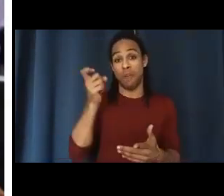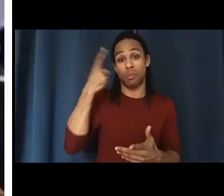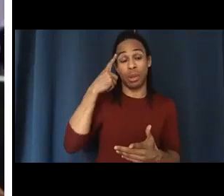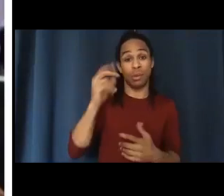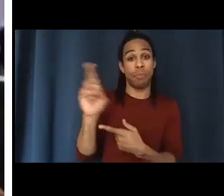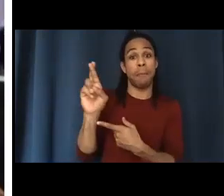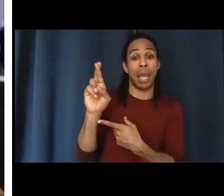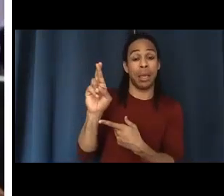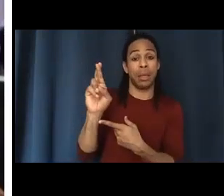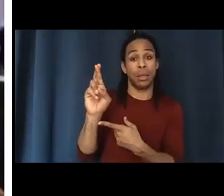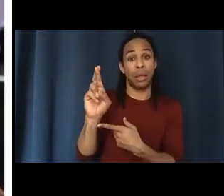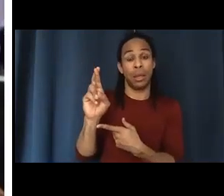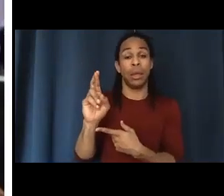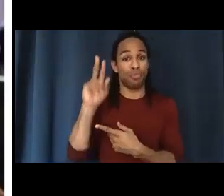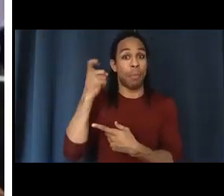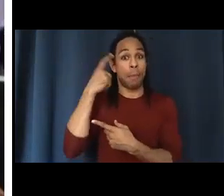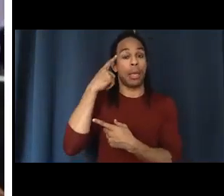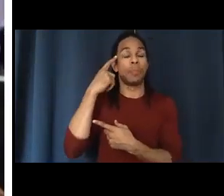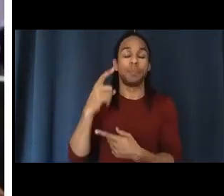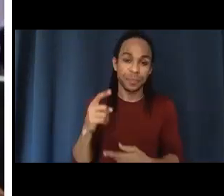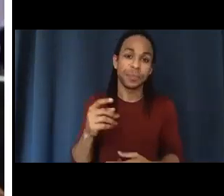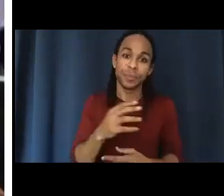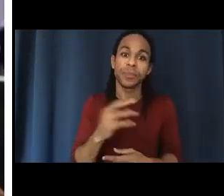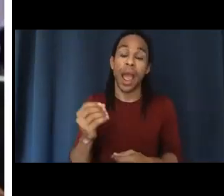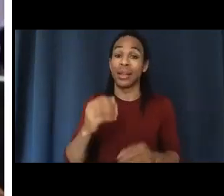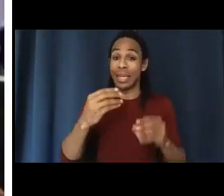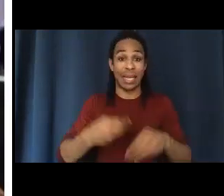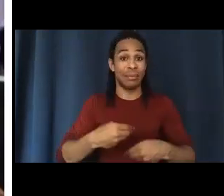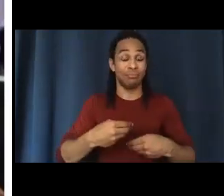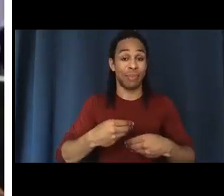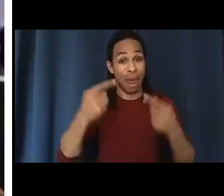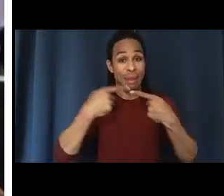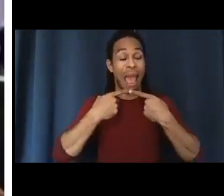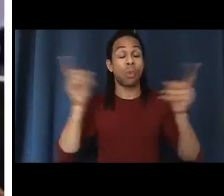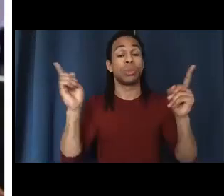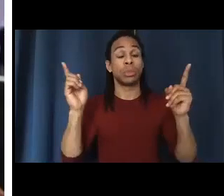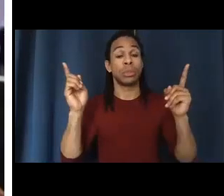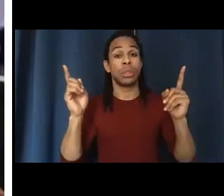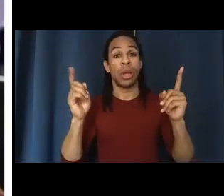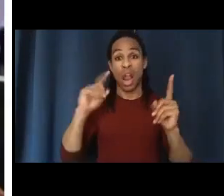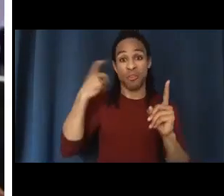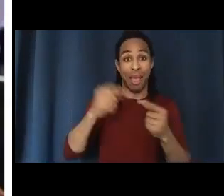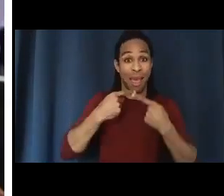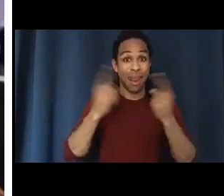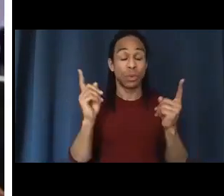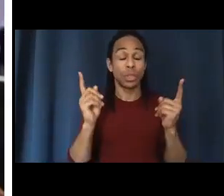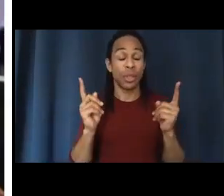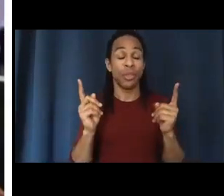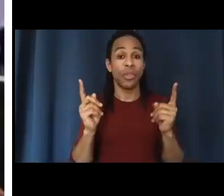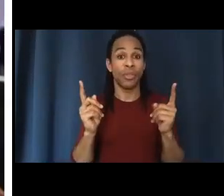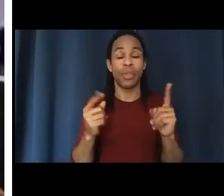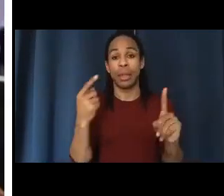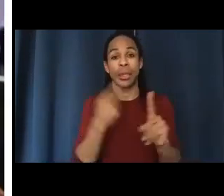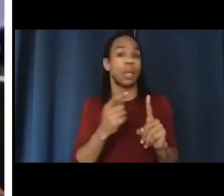who has already, during his campaign, announced that he wouldn't work for